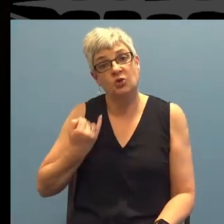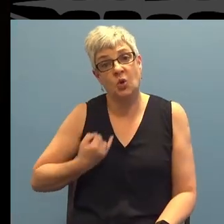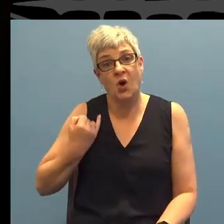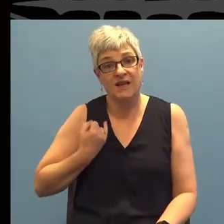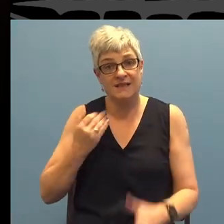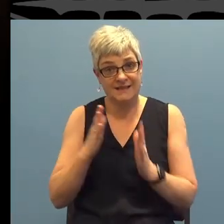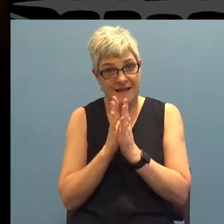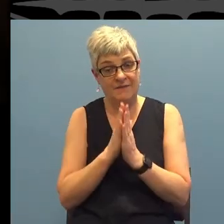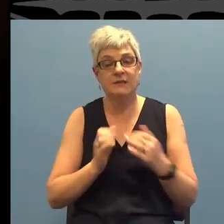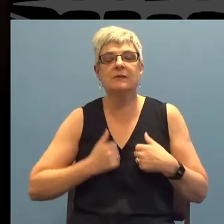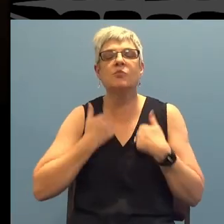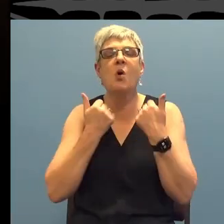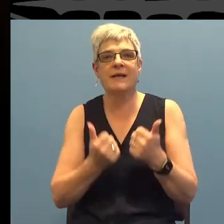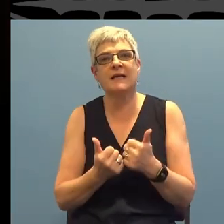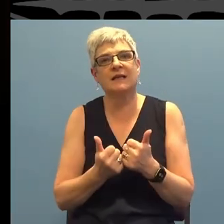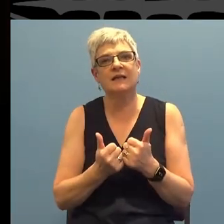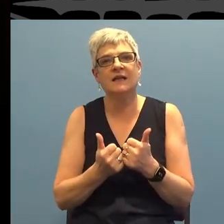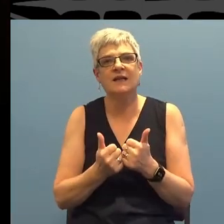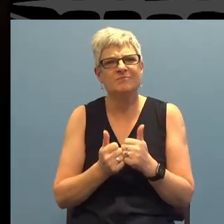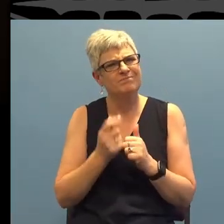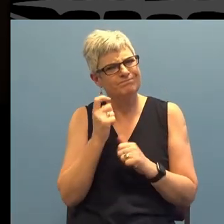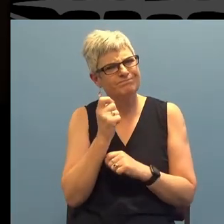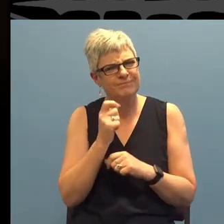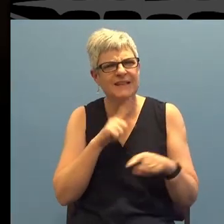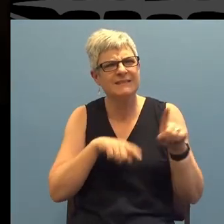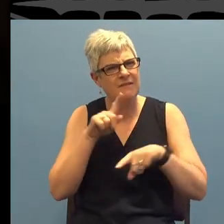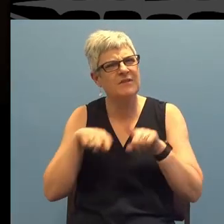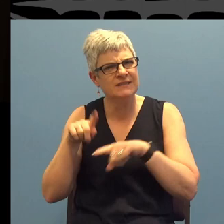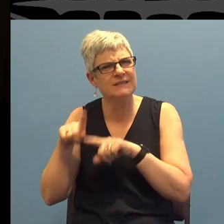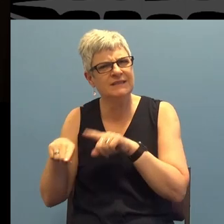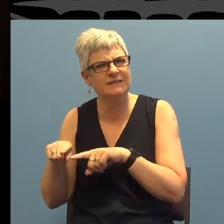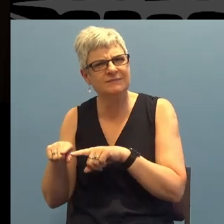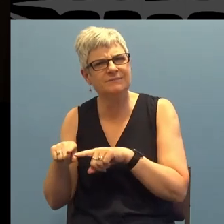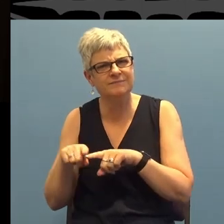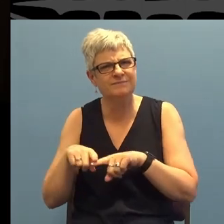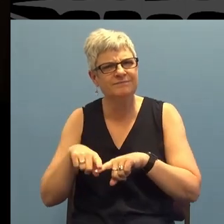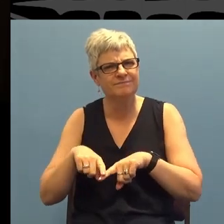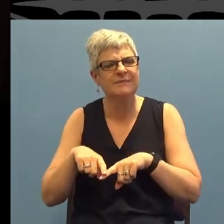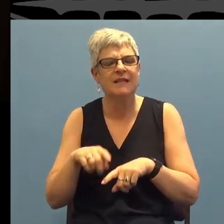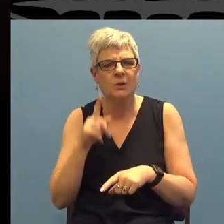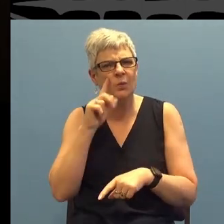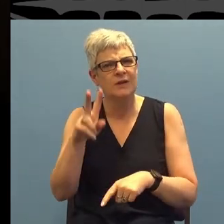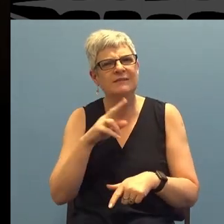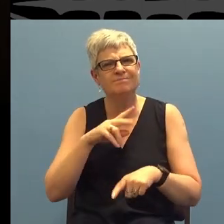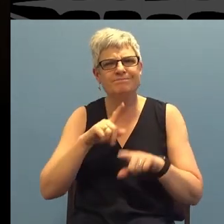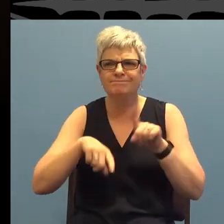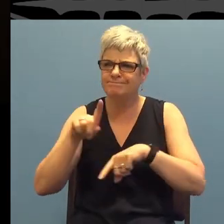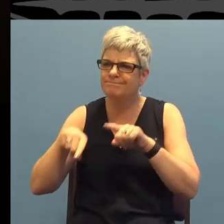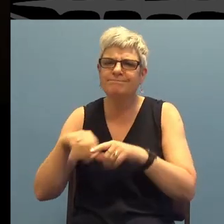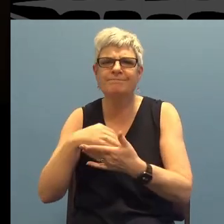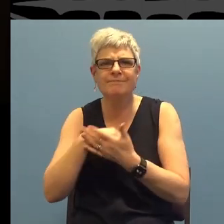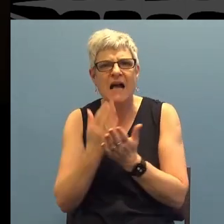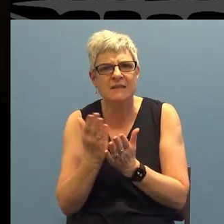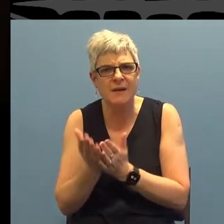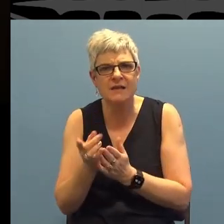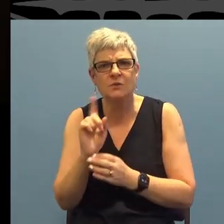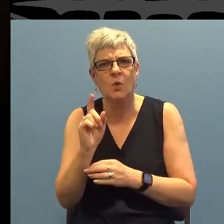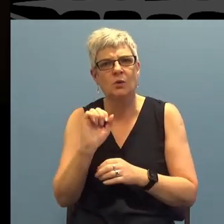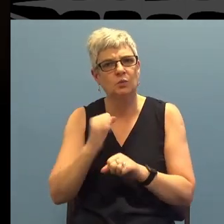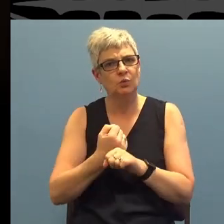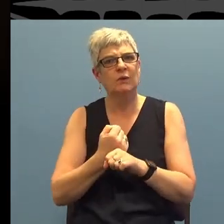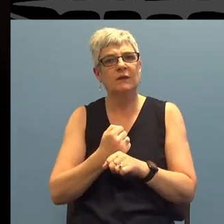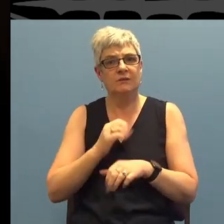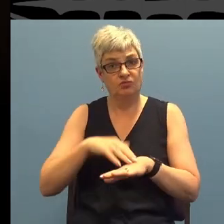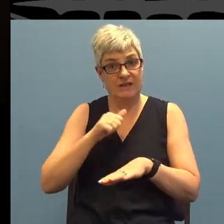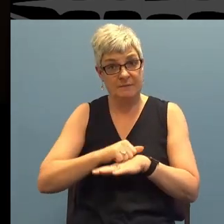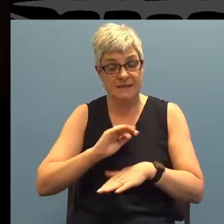this morning. Been a slightly different format for us and looking at different aspects of what we've been doing over the Christmas season.